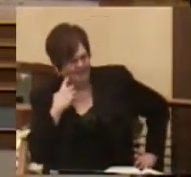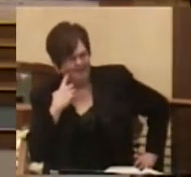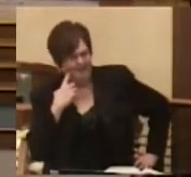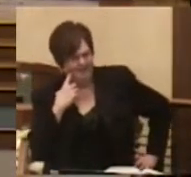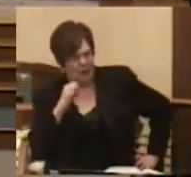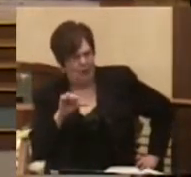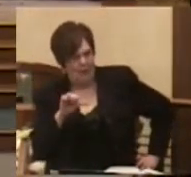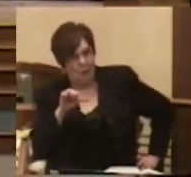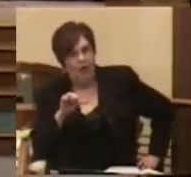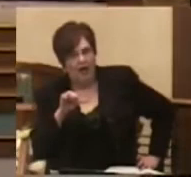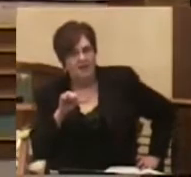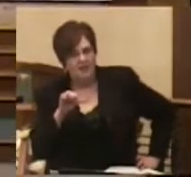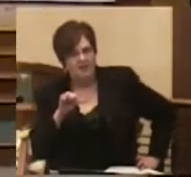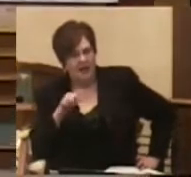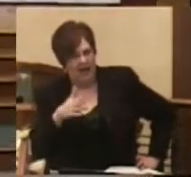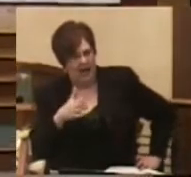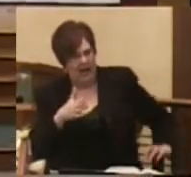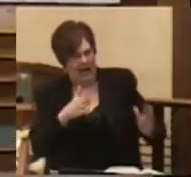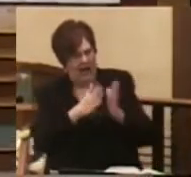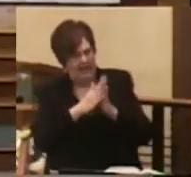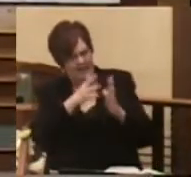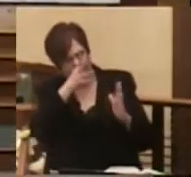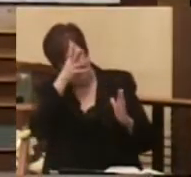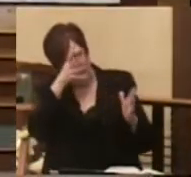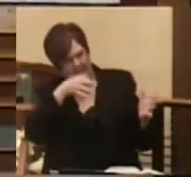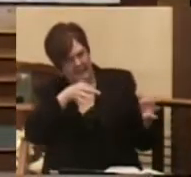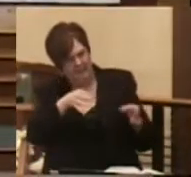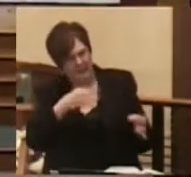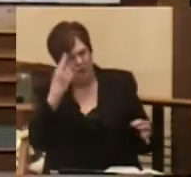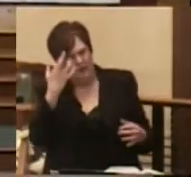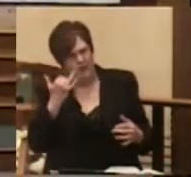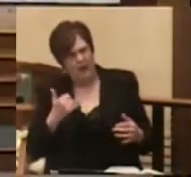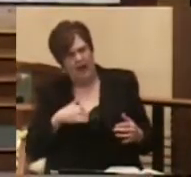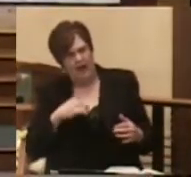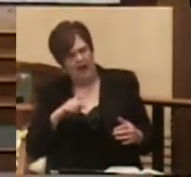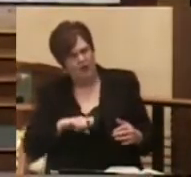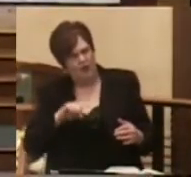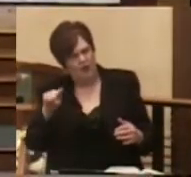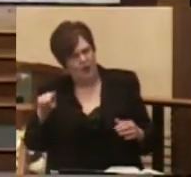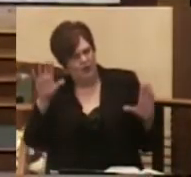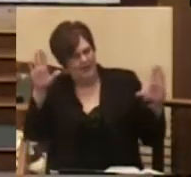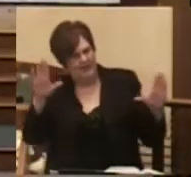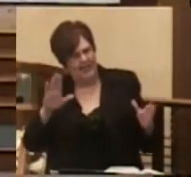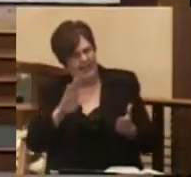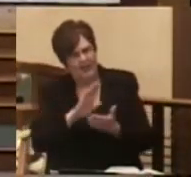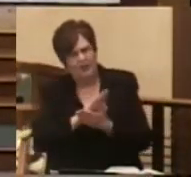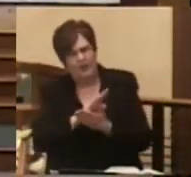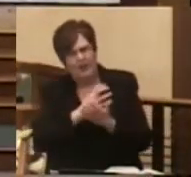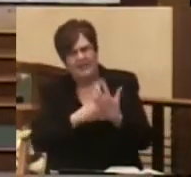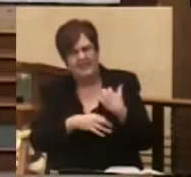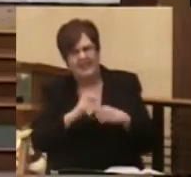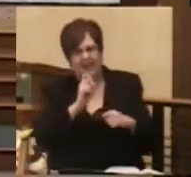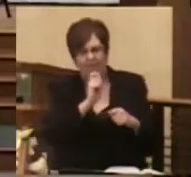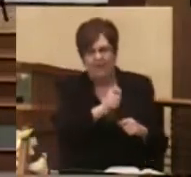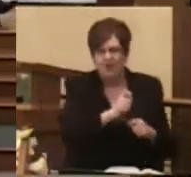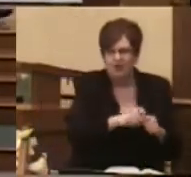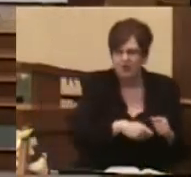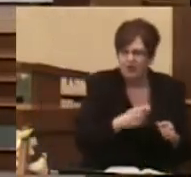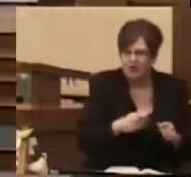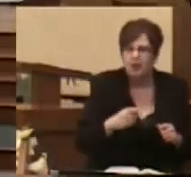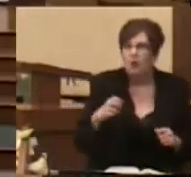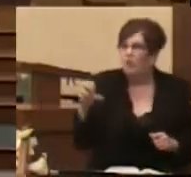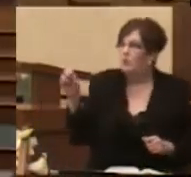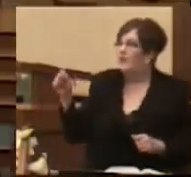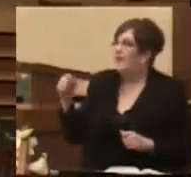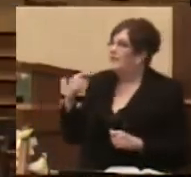downright impressed, and she asked if my dad had explained why it was that I should go to Sunday school rather than go fishing. Yes, ma'am,